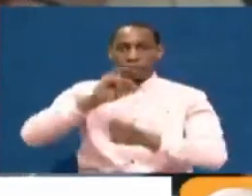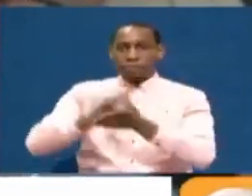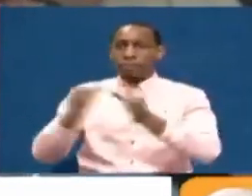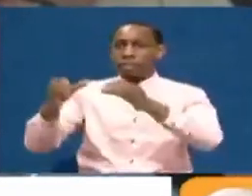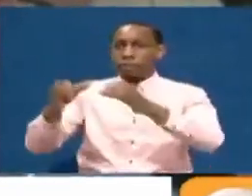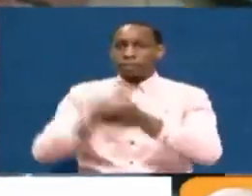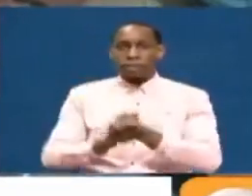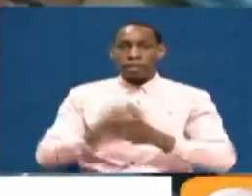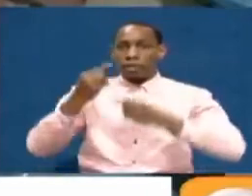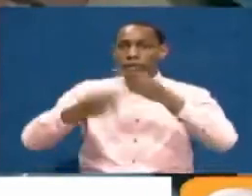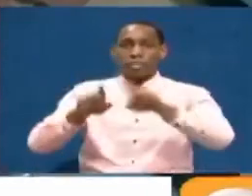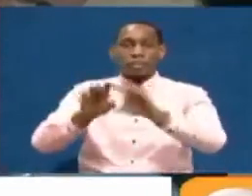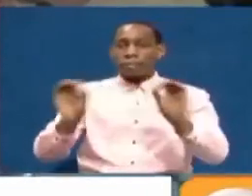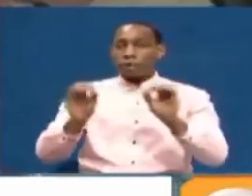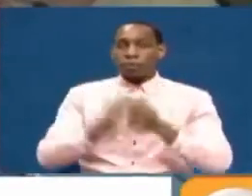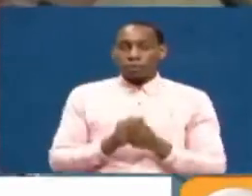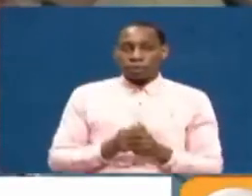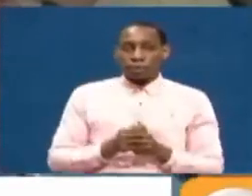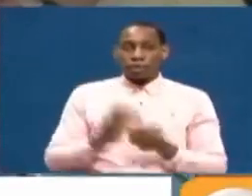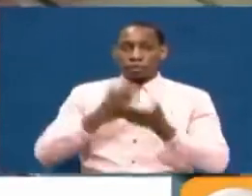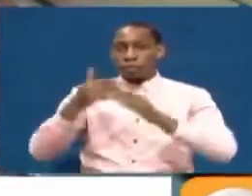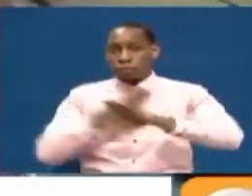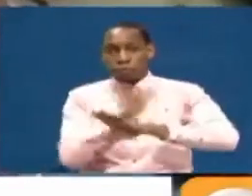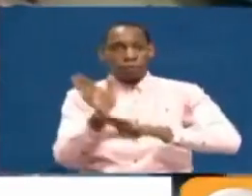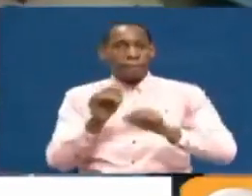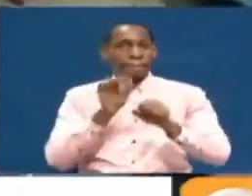Party haiendelee hivyo.